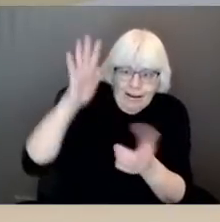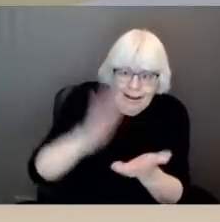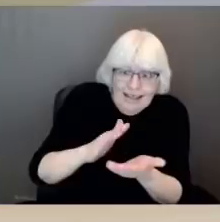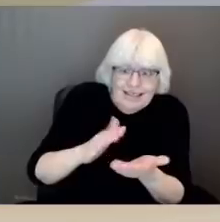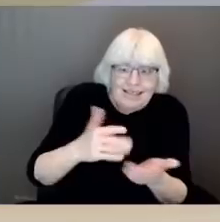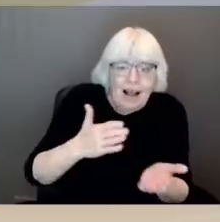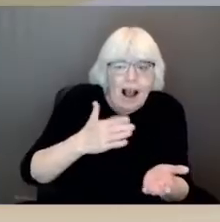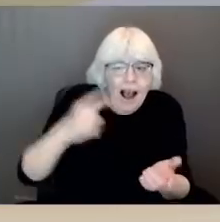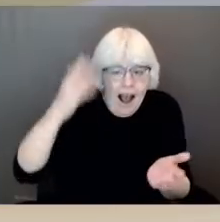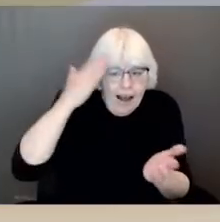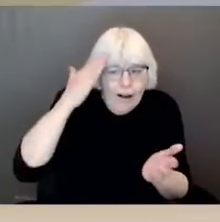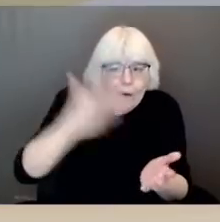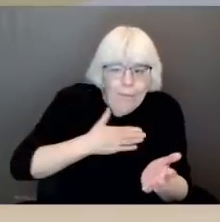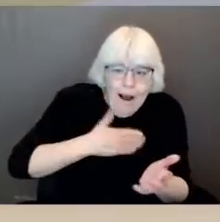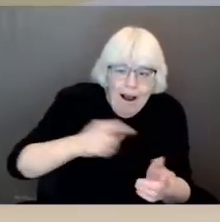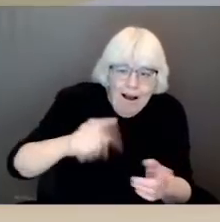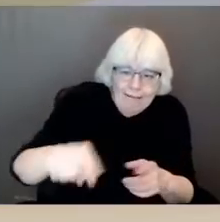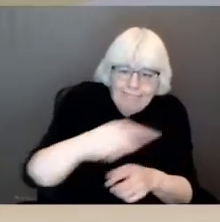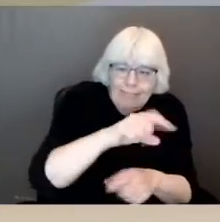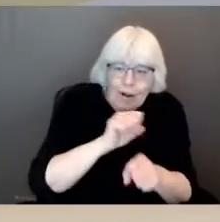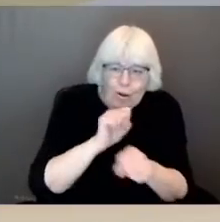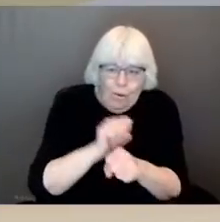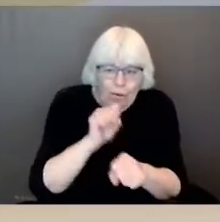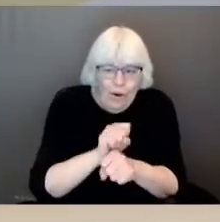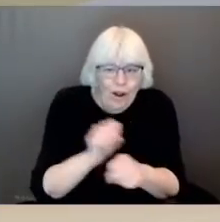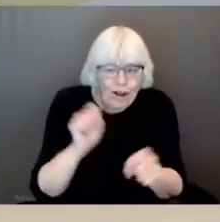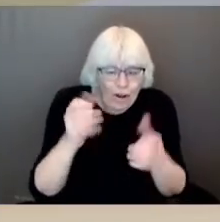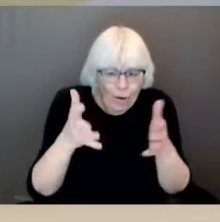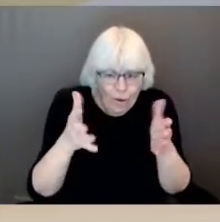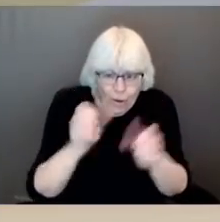if this vaccination passport and whatever